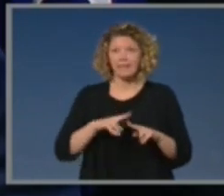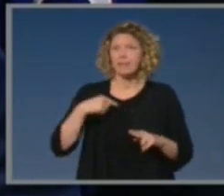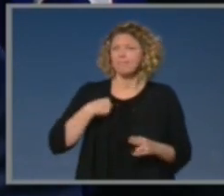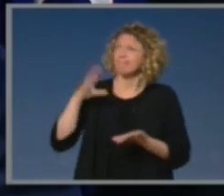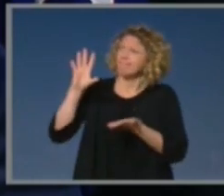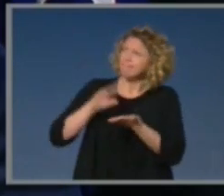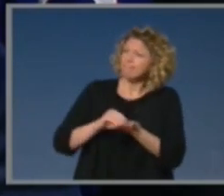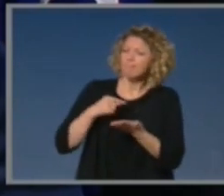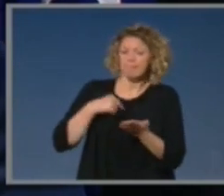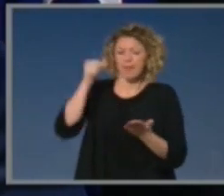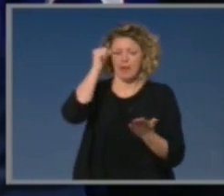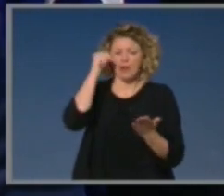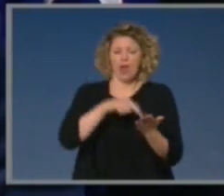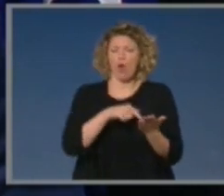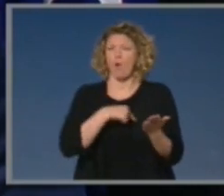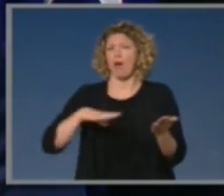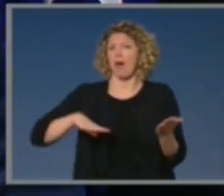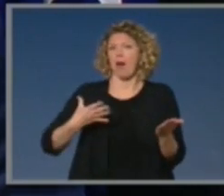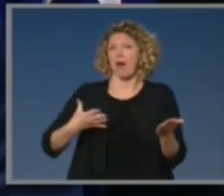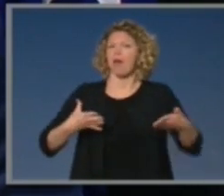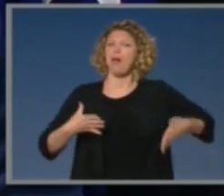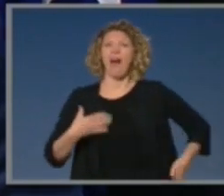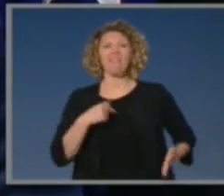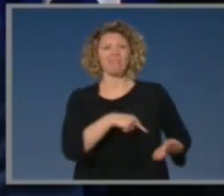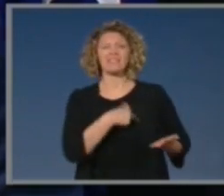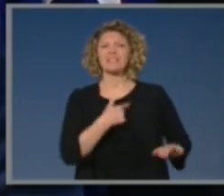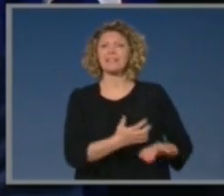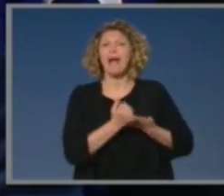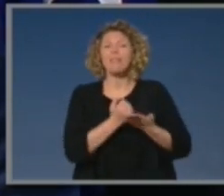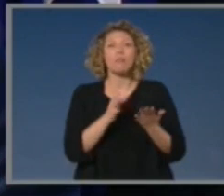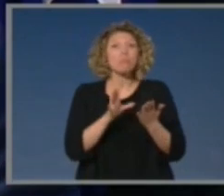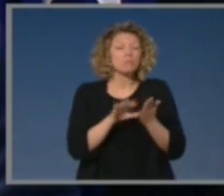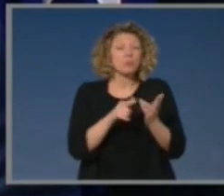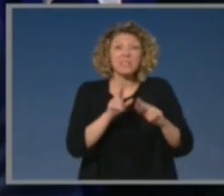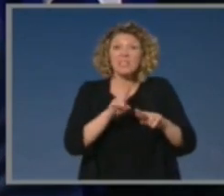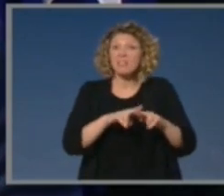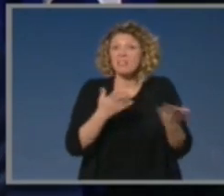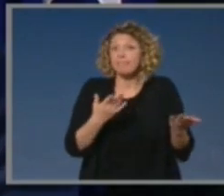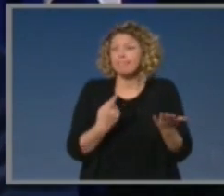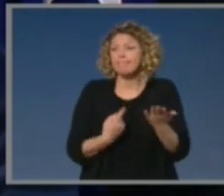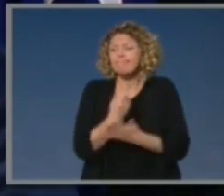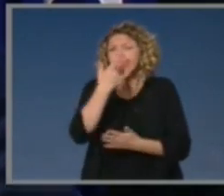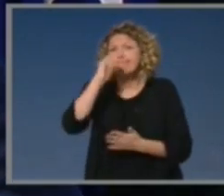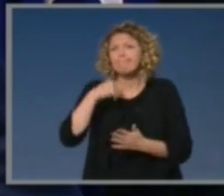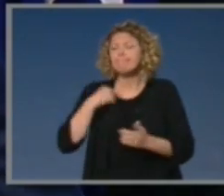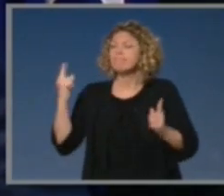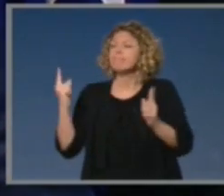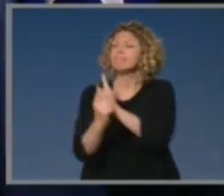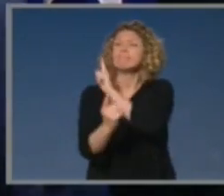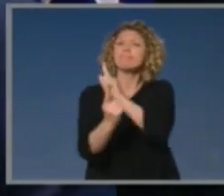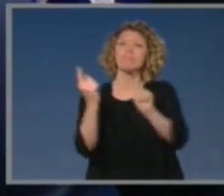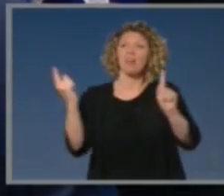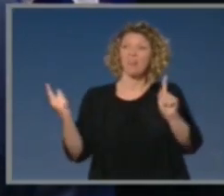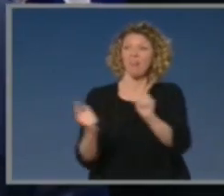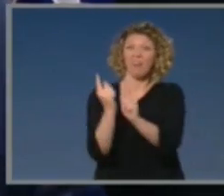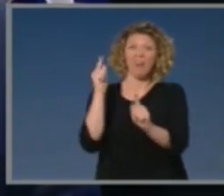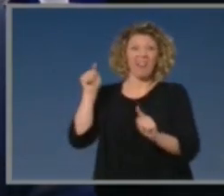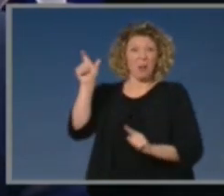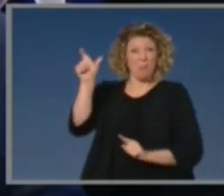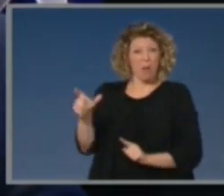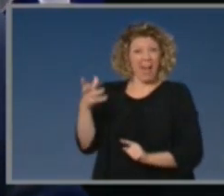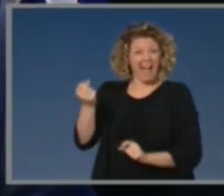them safe. Because if you've come in contact with someone who also has the app, who has been infected by the coronavirus,